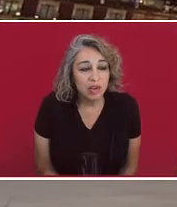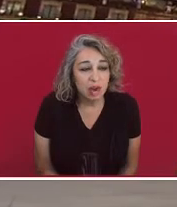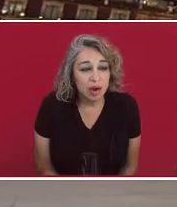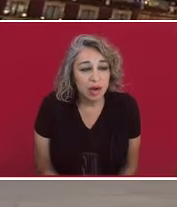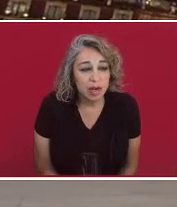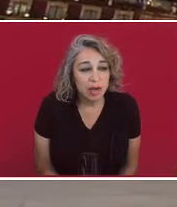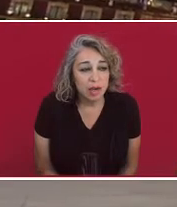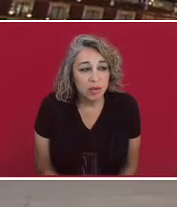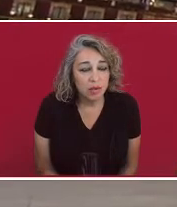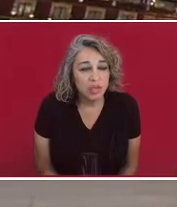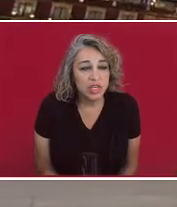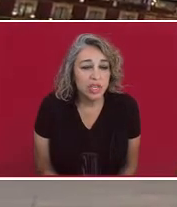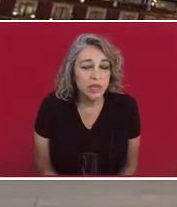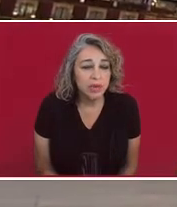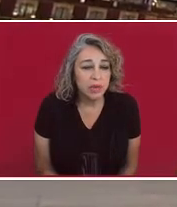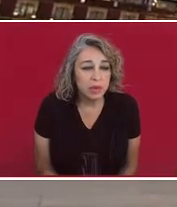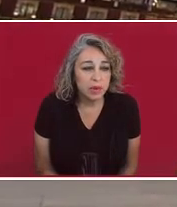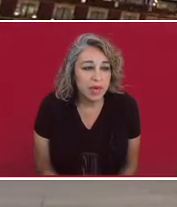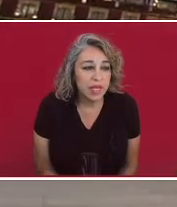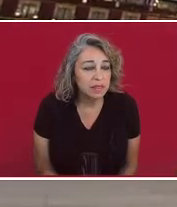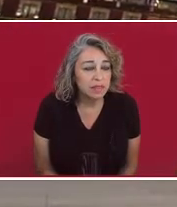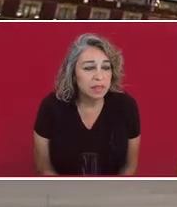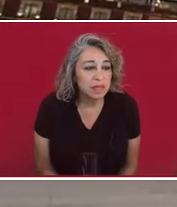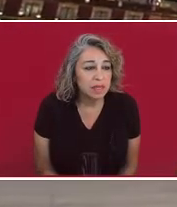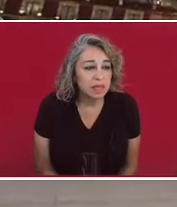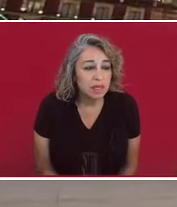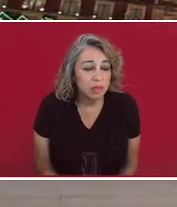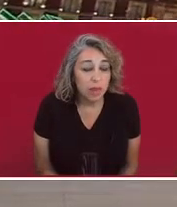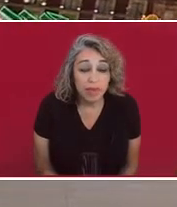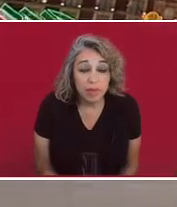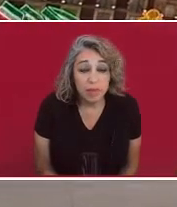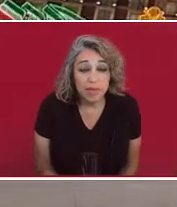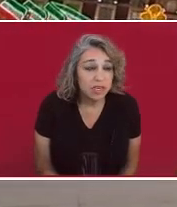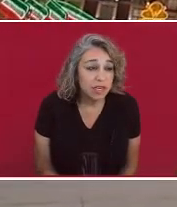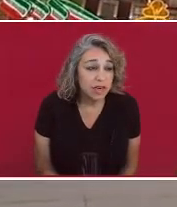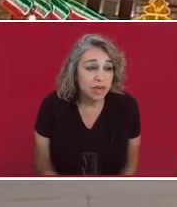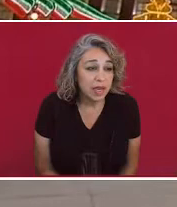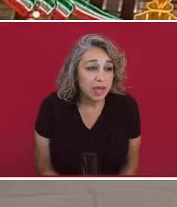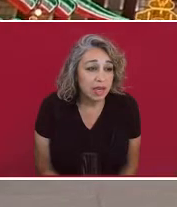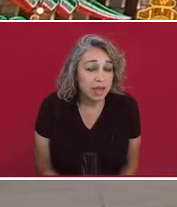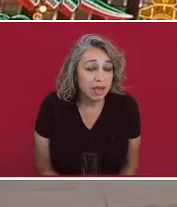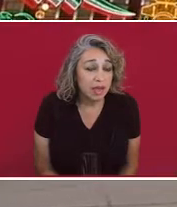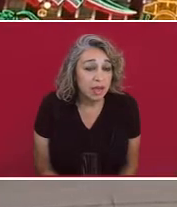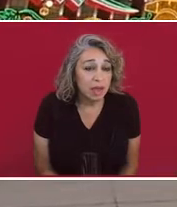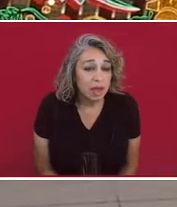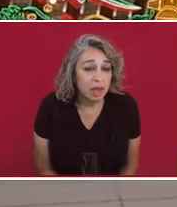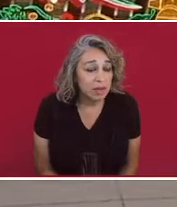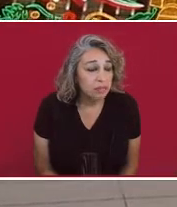National Guard, which included the Marines, regular military,